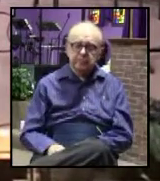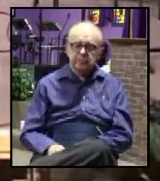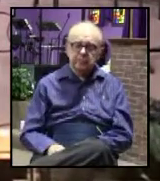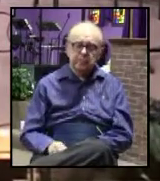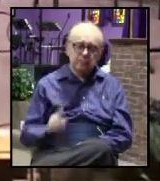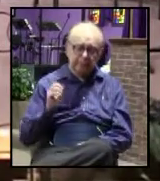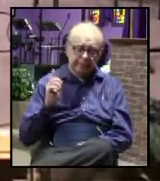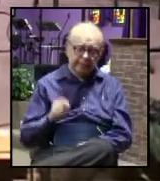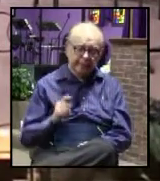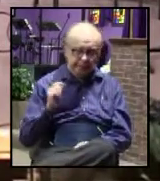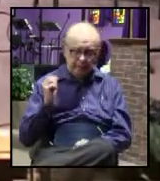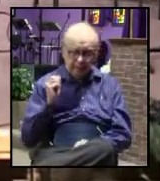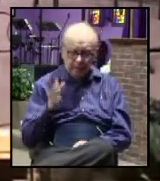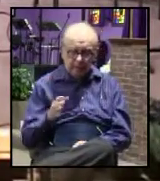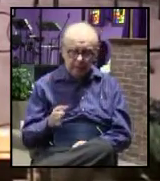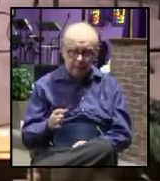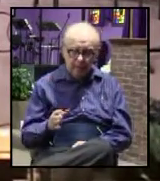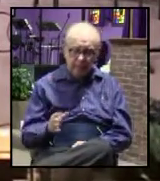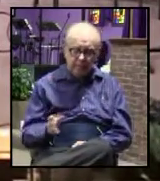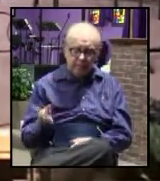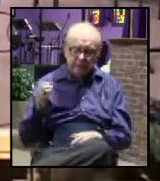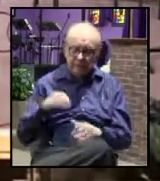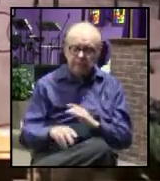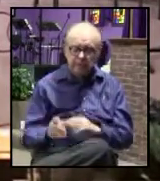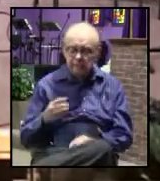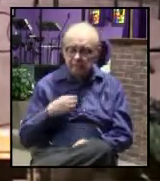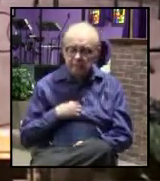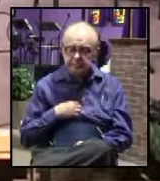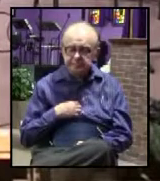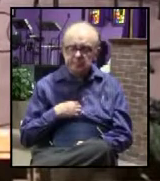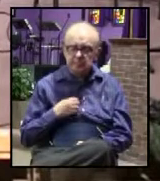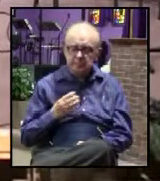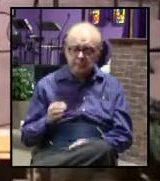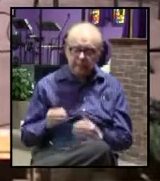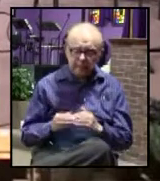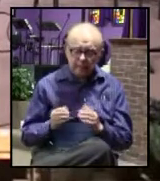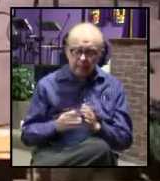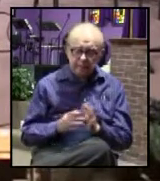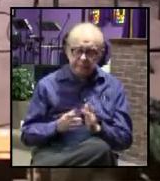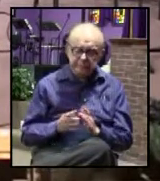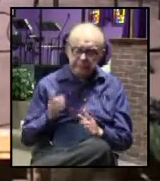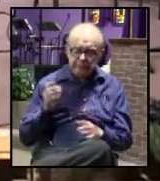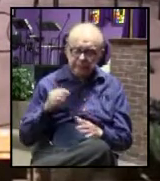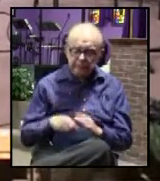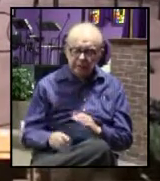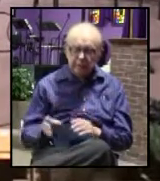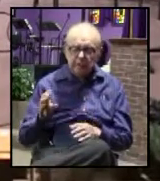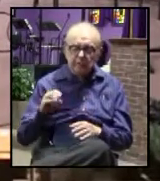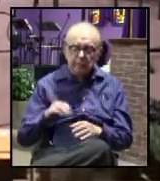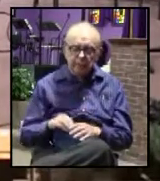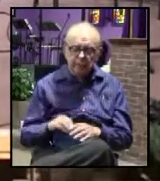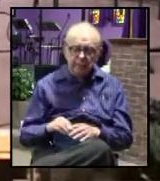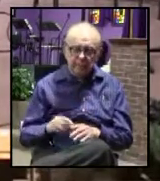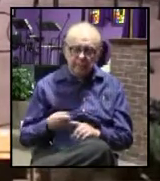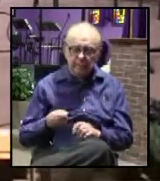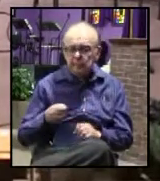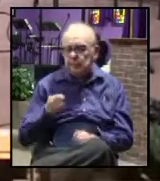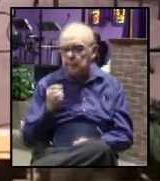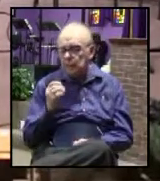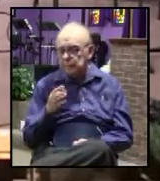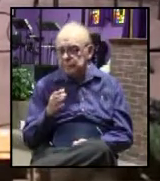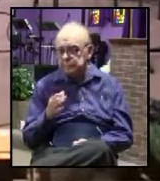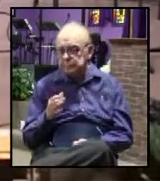And I'm going to need you, Father, to pour into me. You see, even Jesus needed pouring into from the